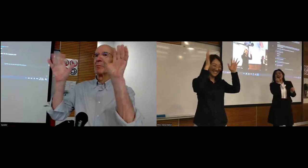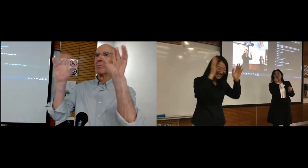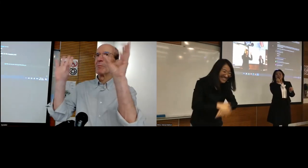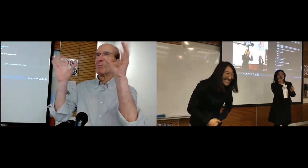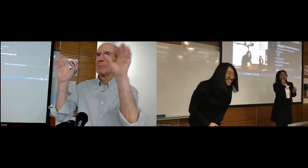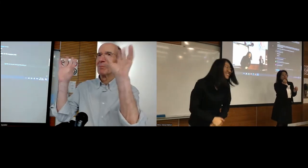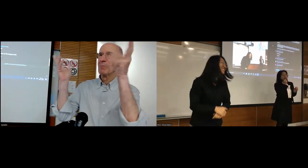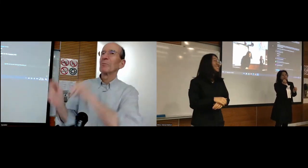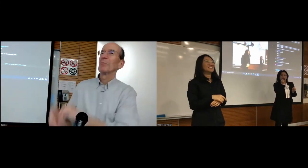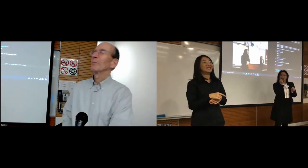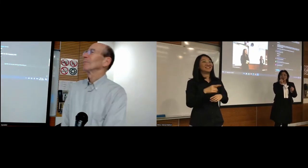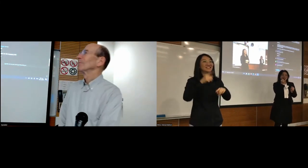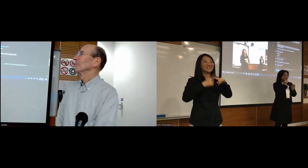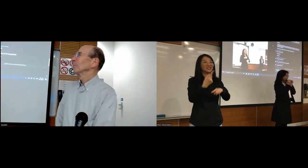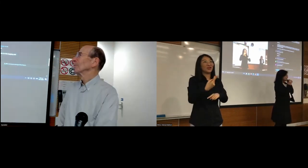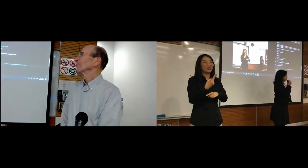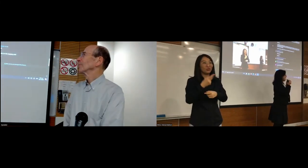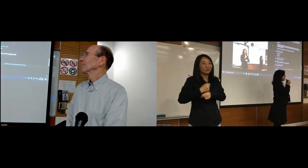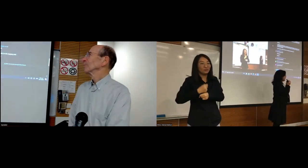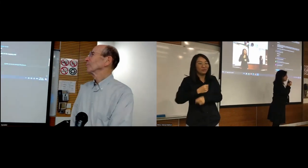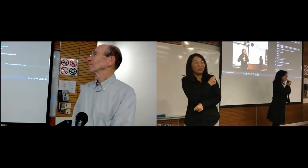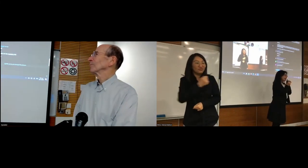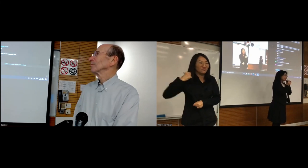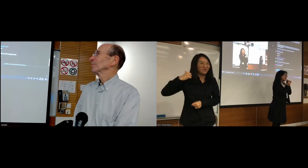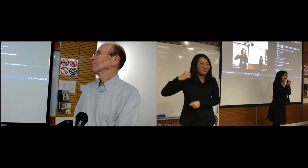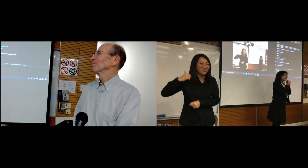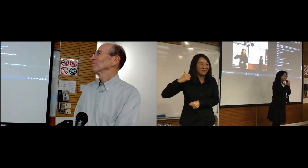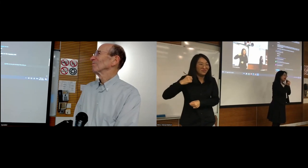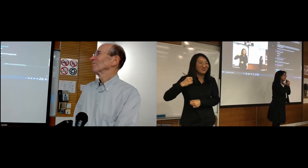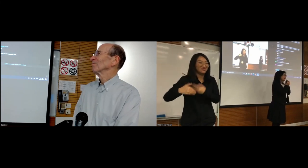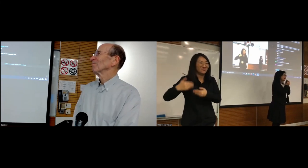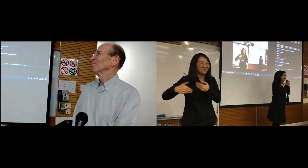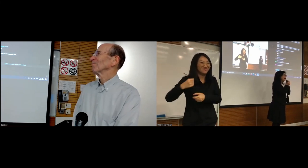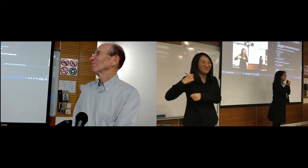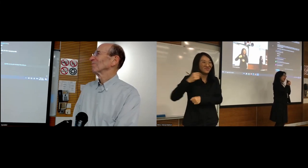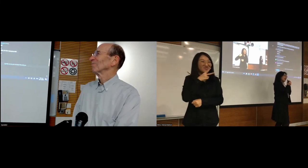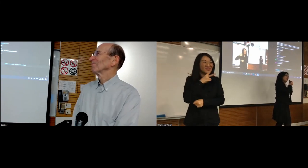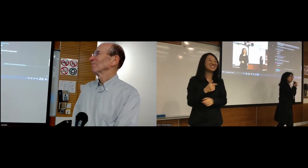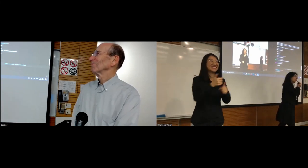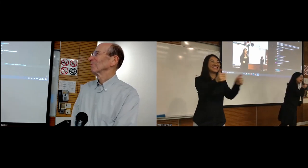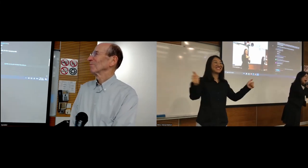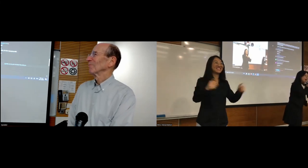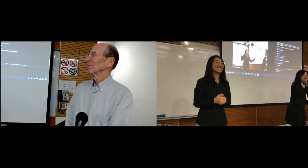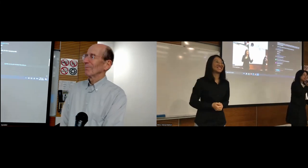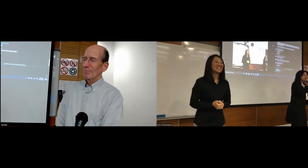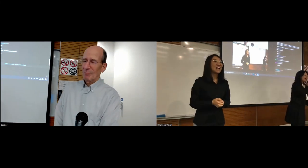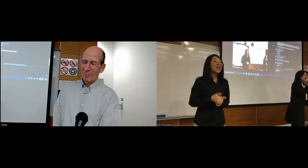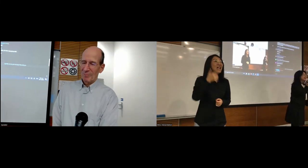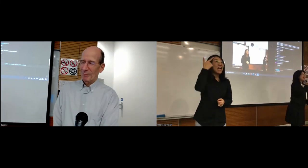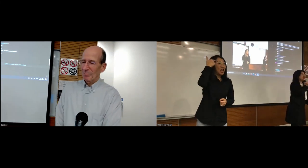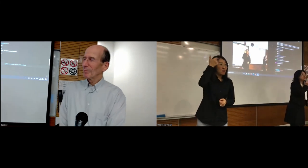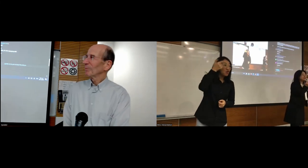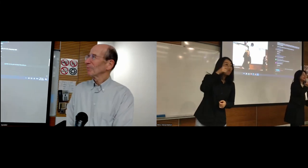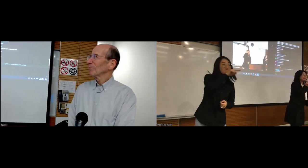They have been working really, really hard. So thank you very much. And we hope that you